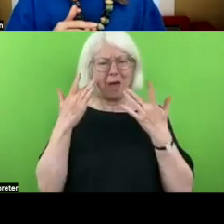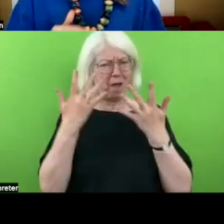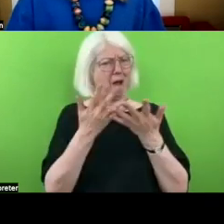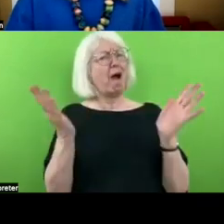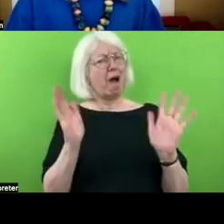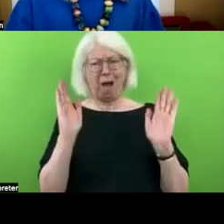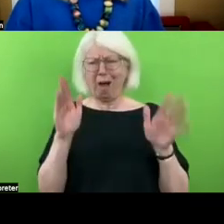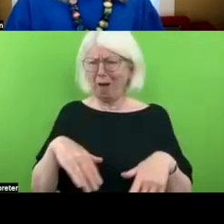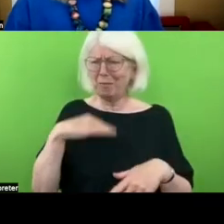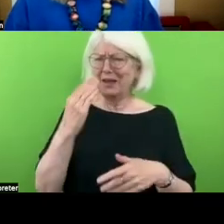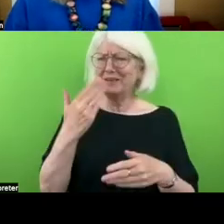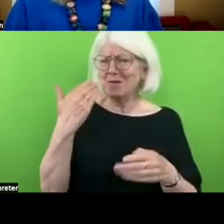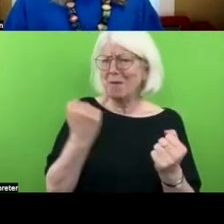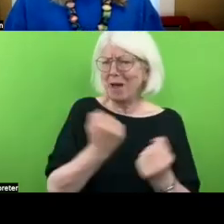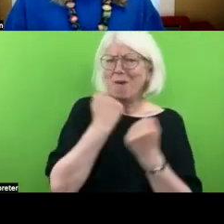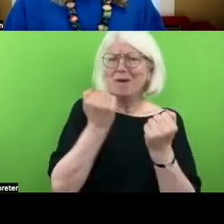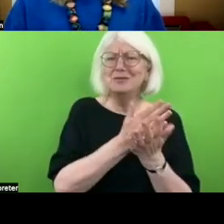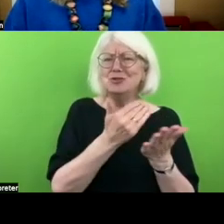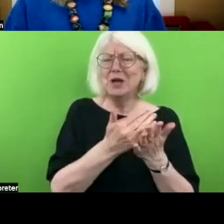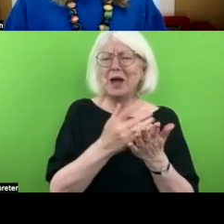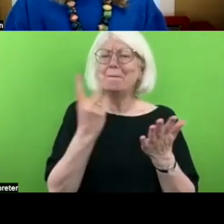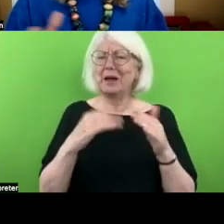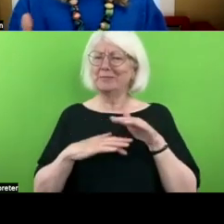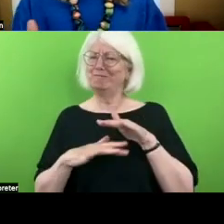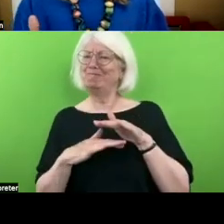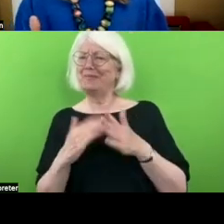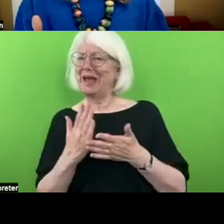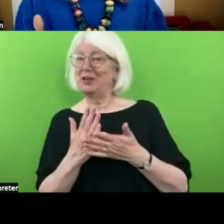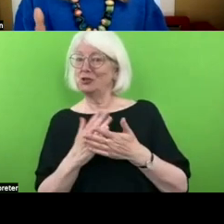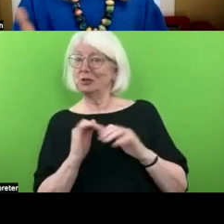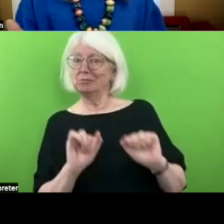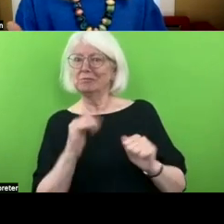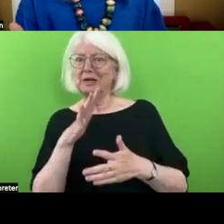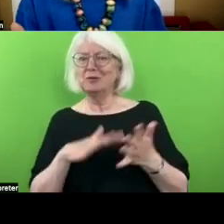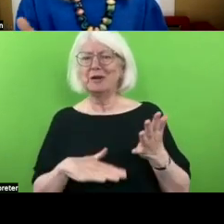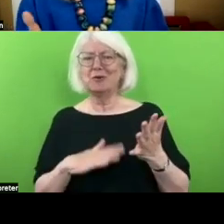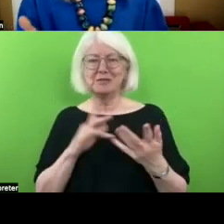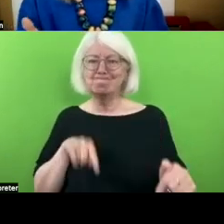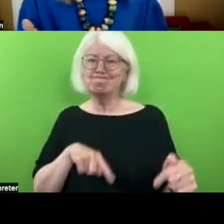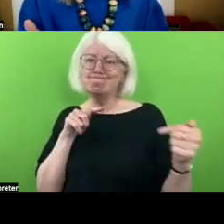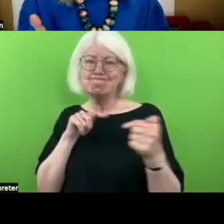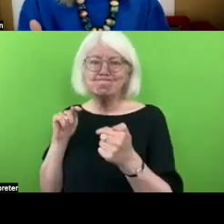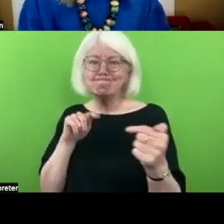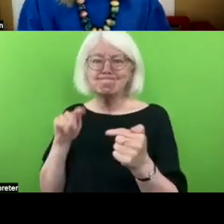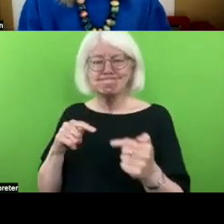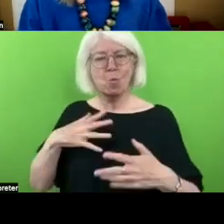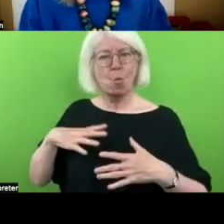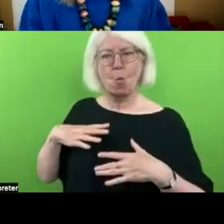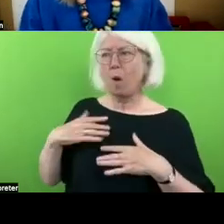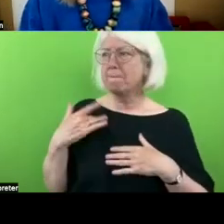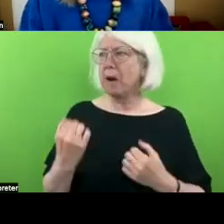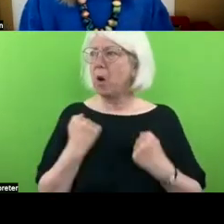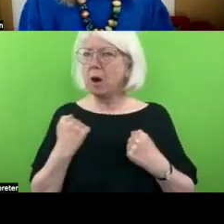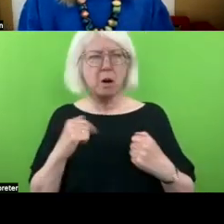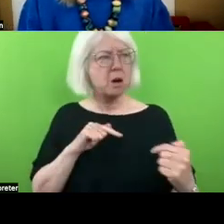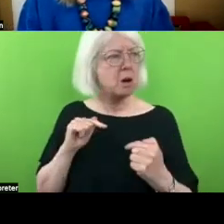that wasn't their experience. In fact, their experience was competition for power within the national